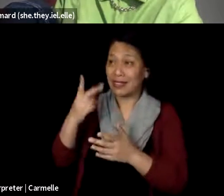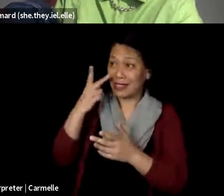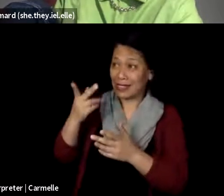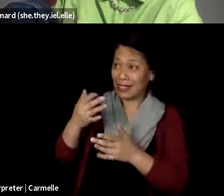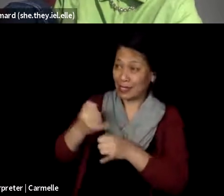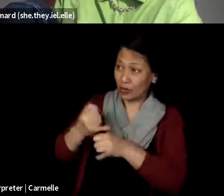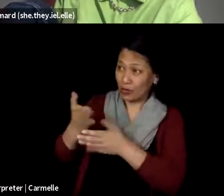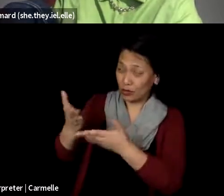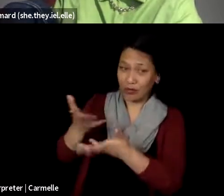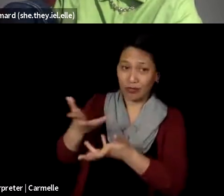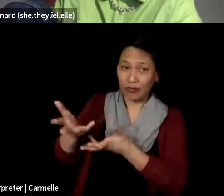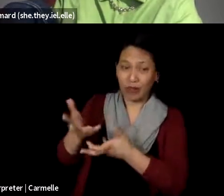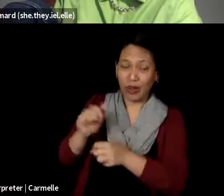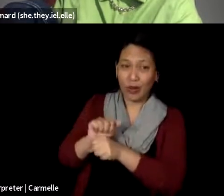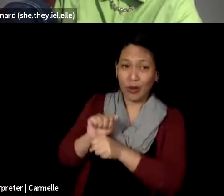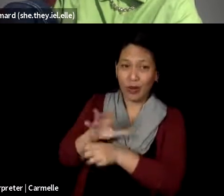my,